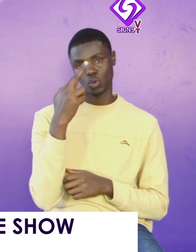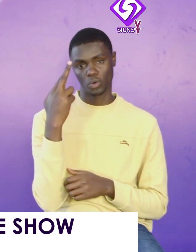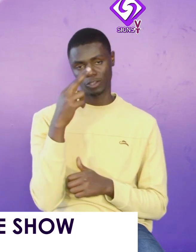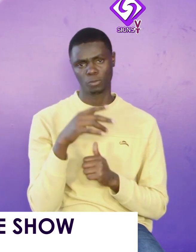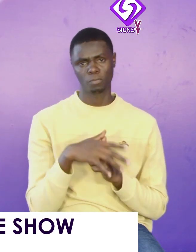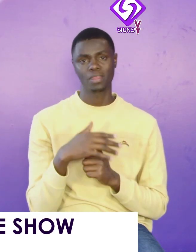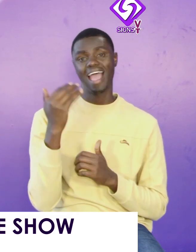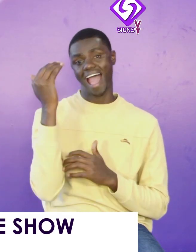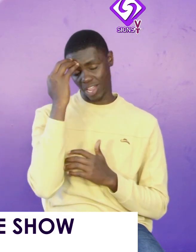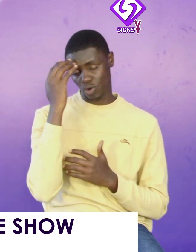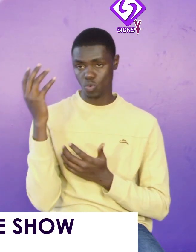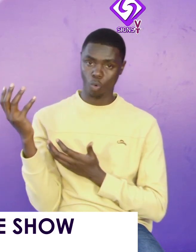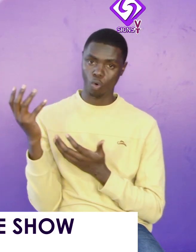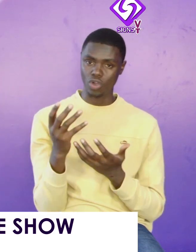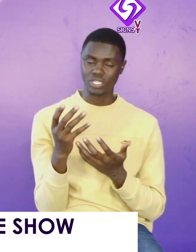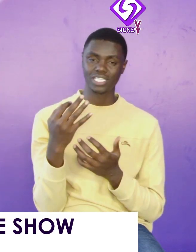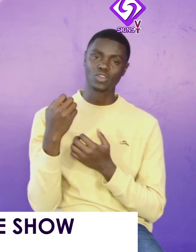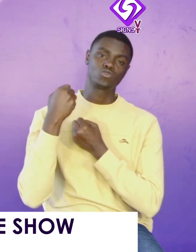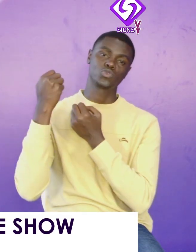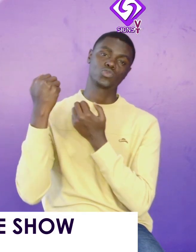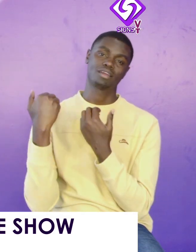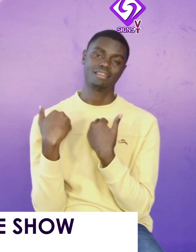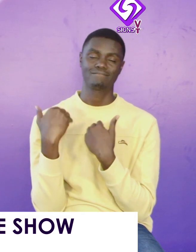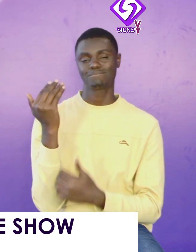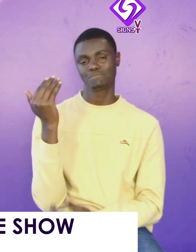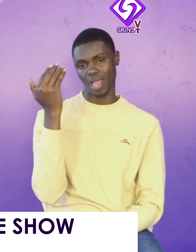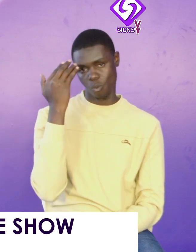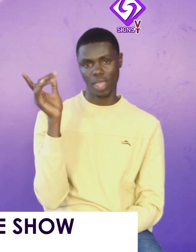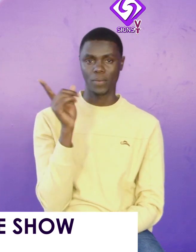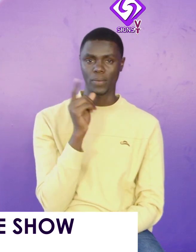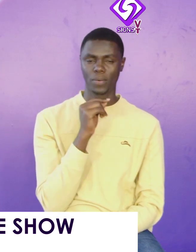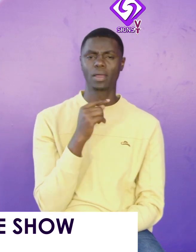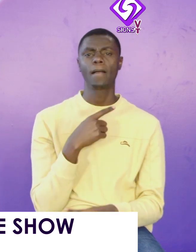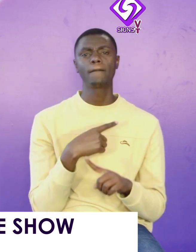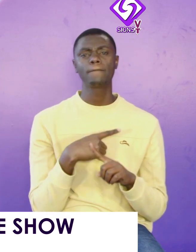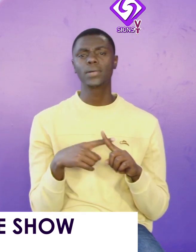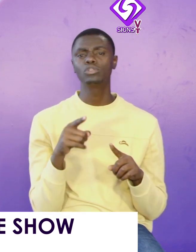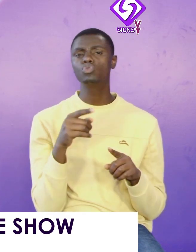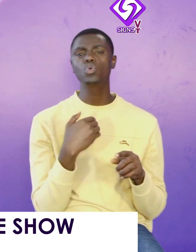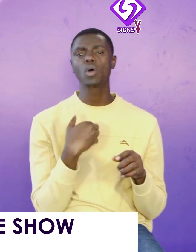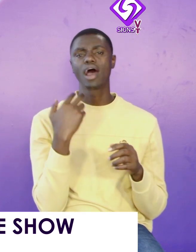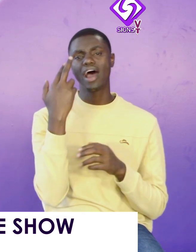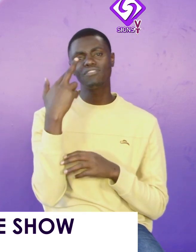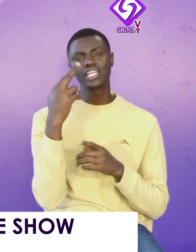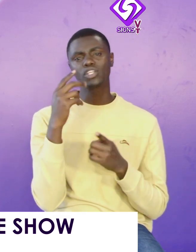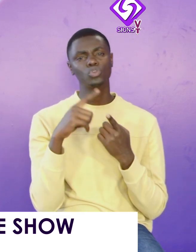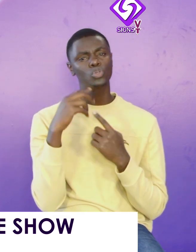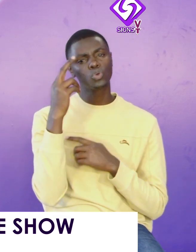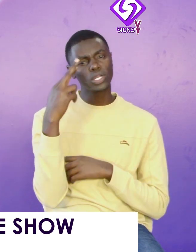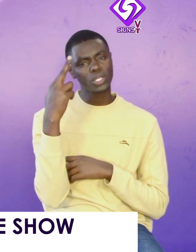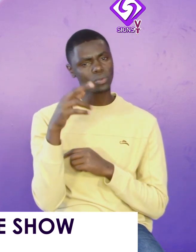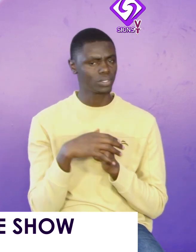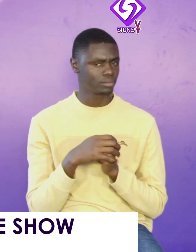there are causes of suicide. But do you have a reason right now to reason? Can